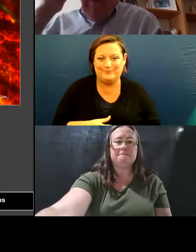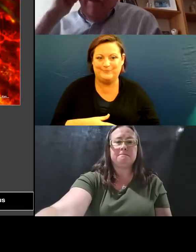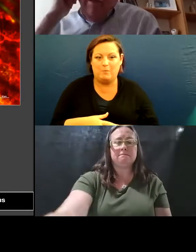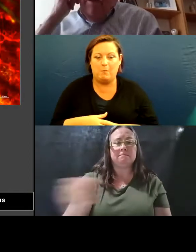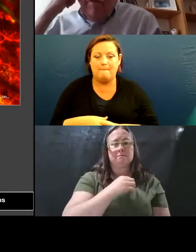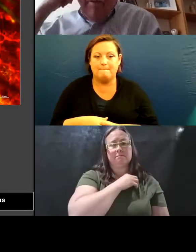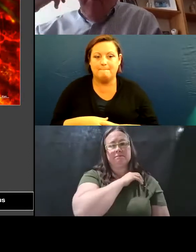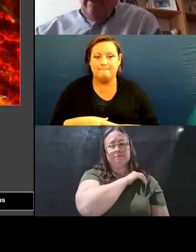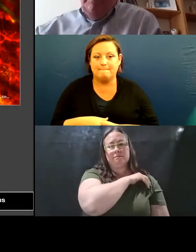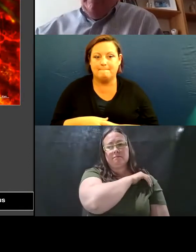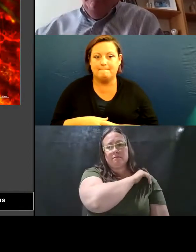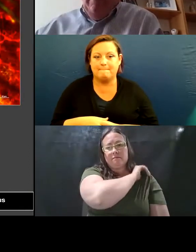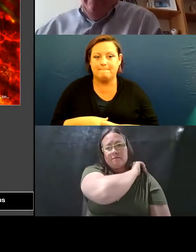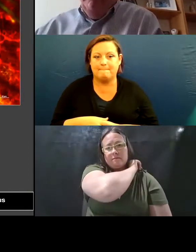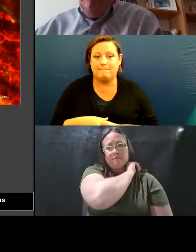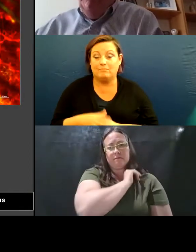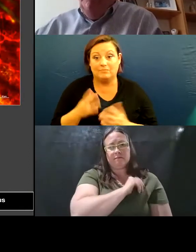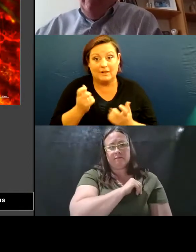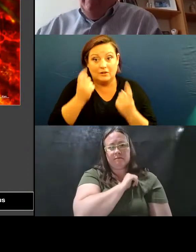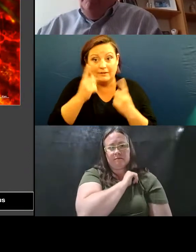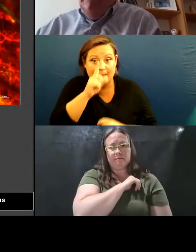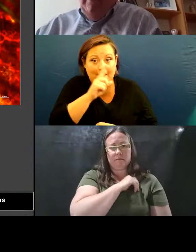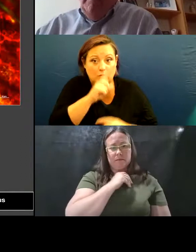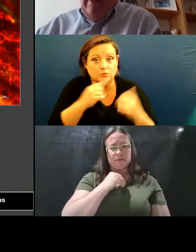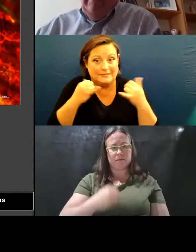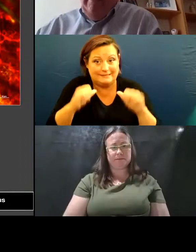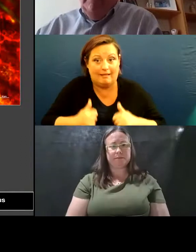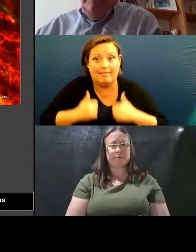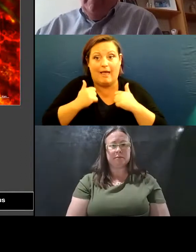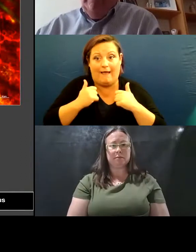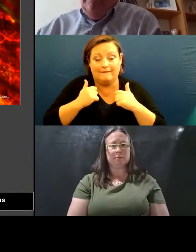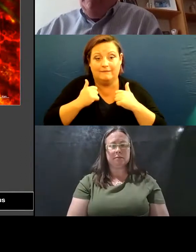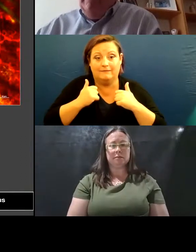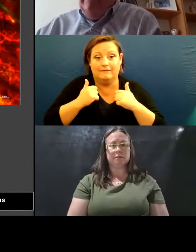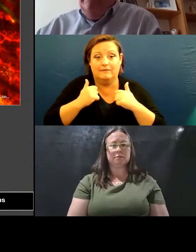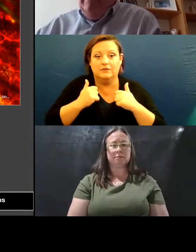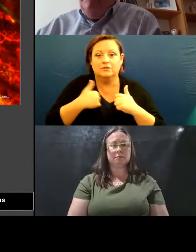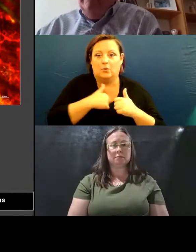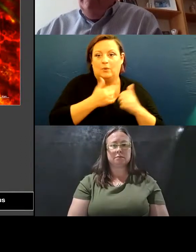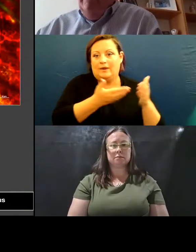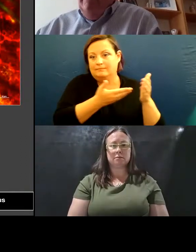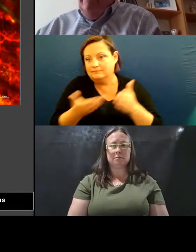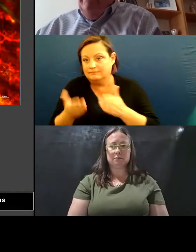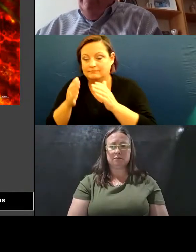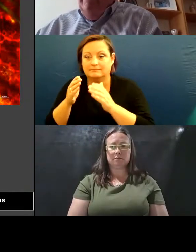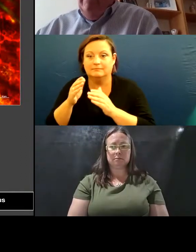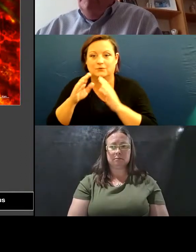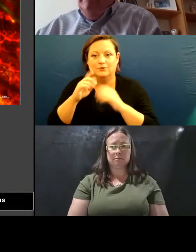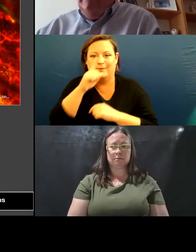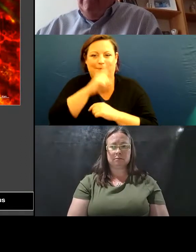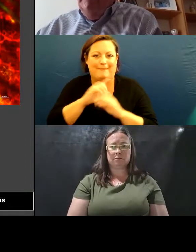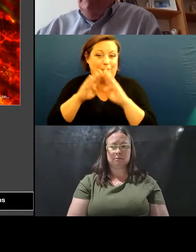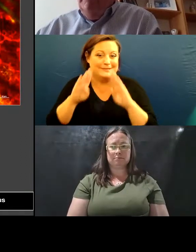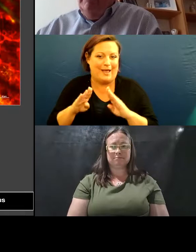So, you know, this mouse was still alive. So we took it back down to the mouse house and left it. And